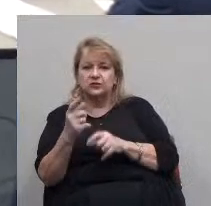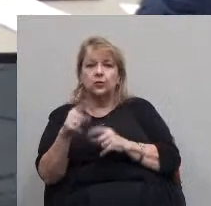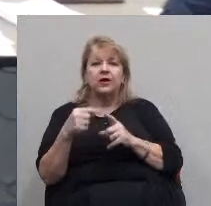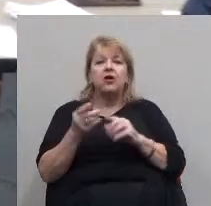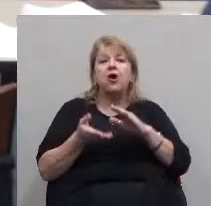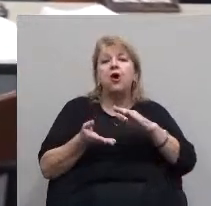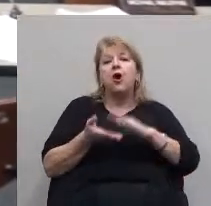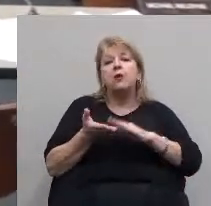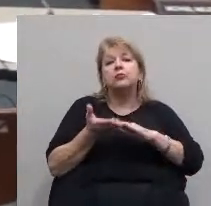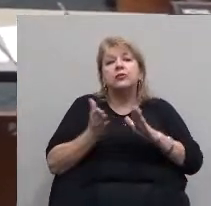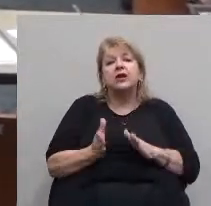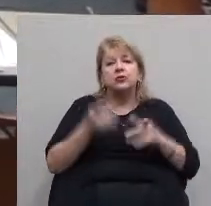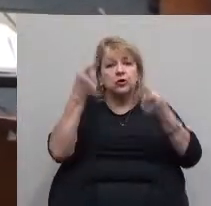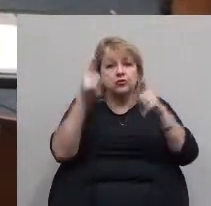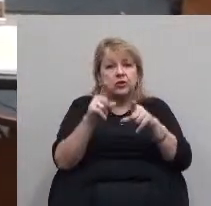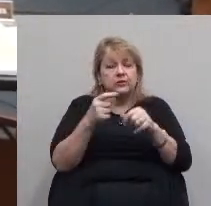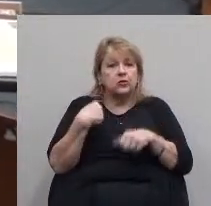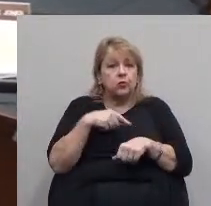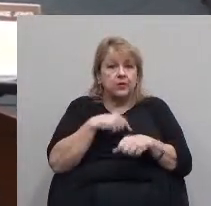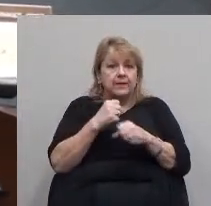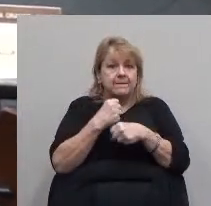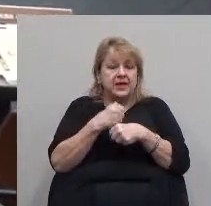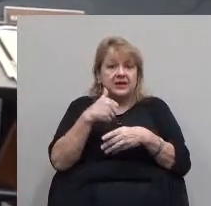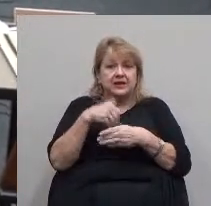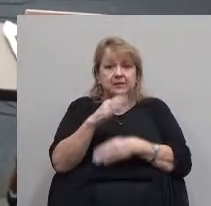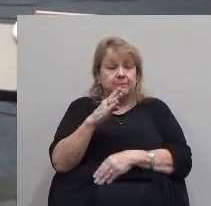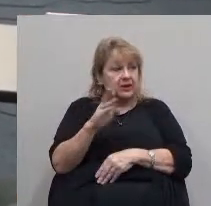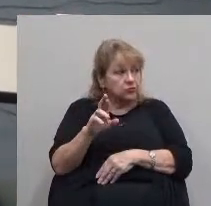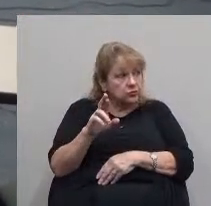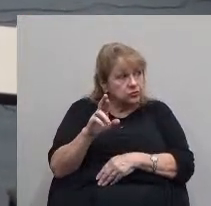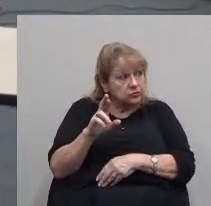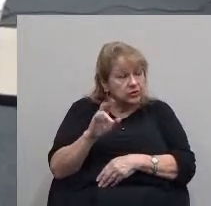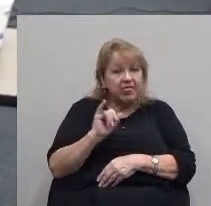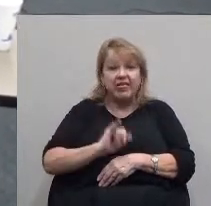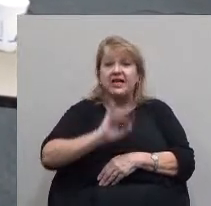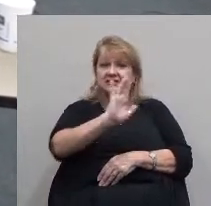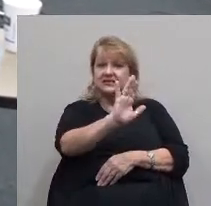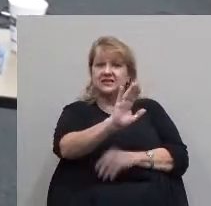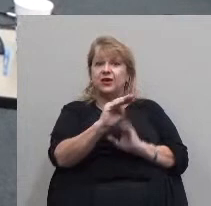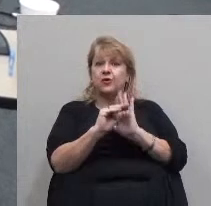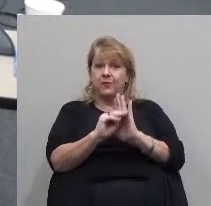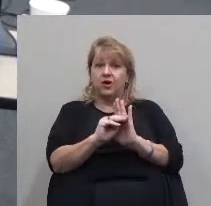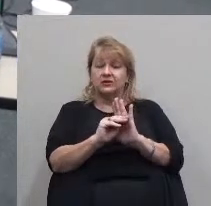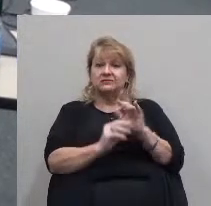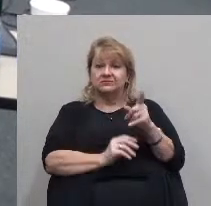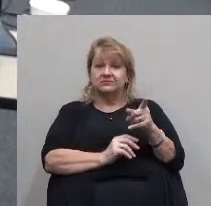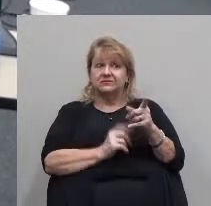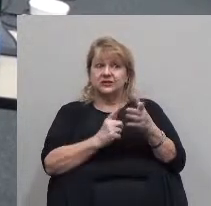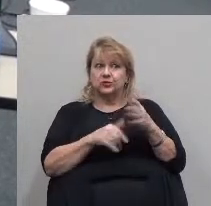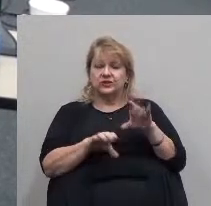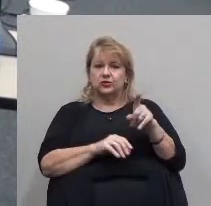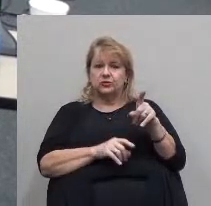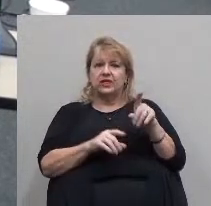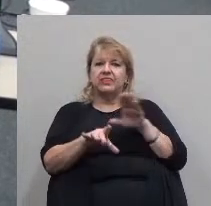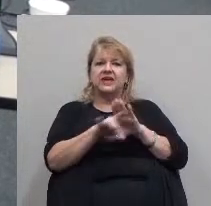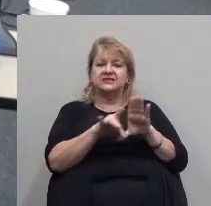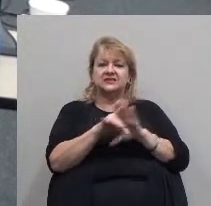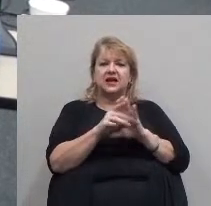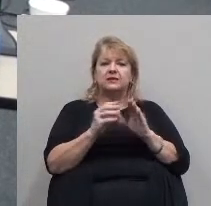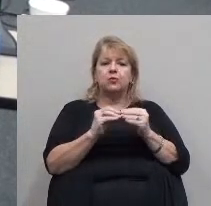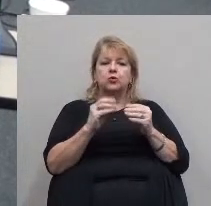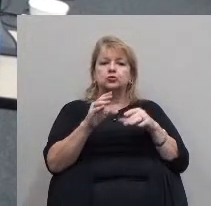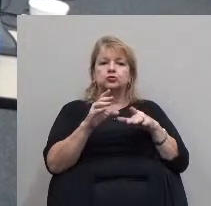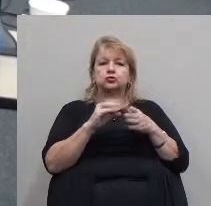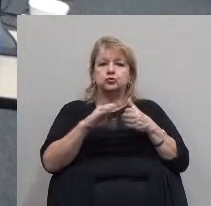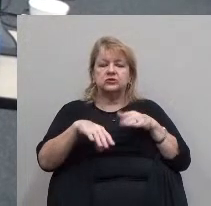operator agreement that we just made here in Baton Rouge. That's actually their model. That's what they do. They assign more students